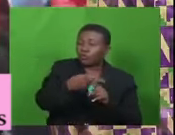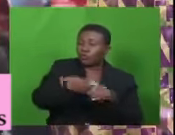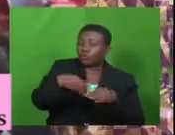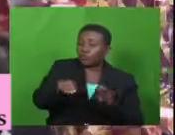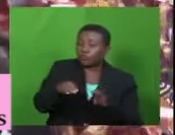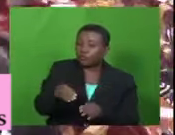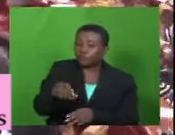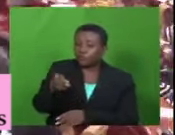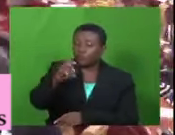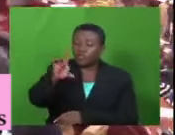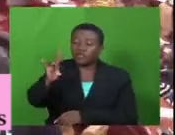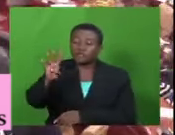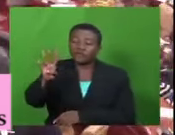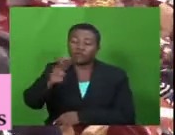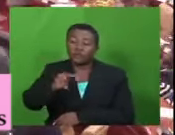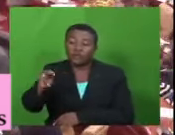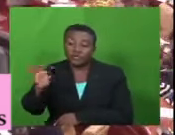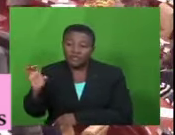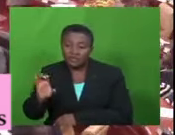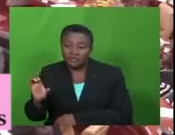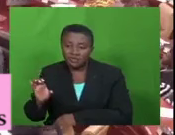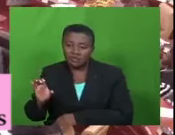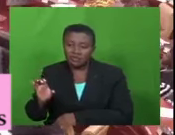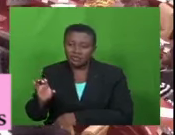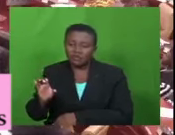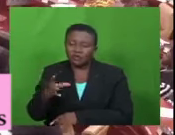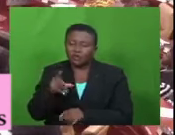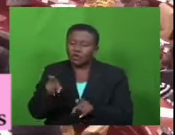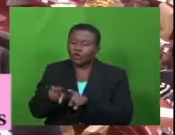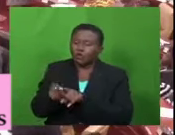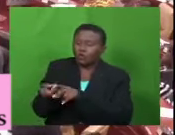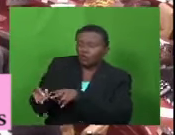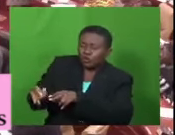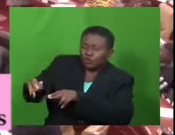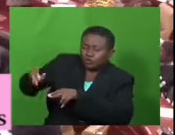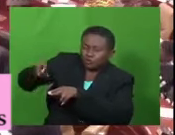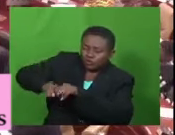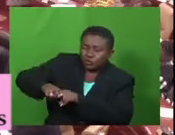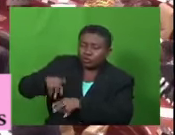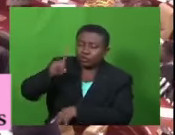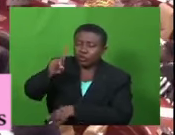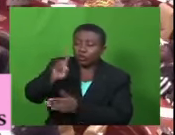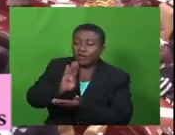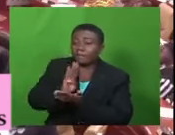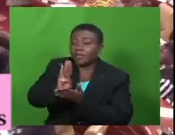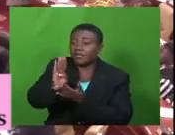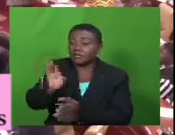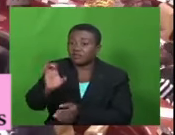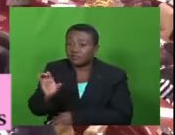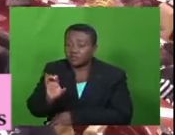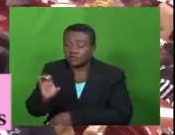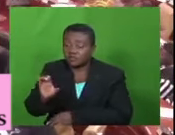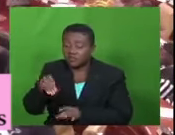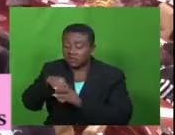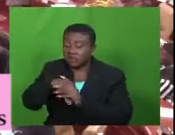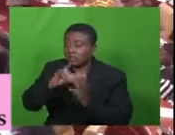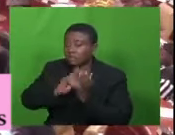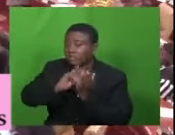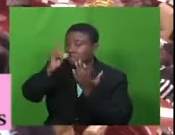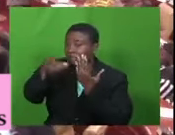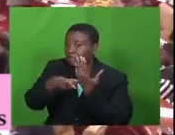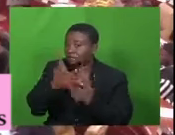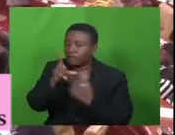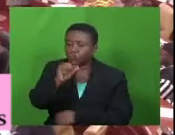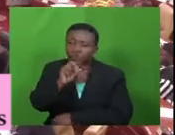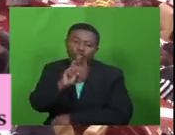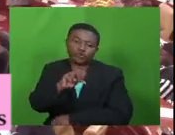284 million CDs also saw a huge increase to 1 billion CDs in December